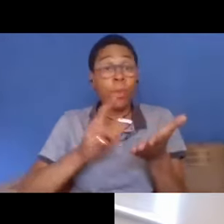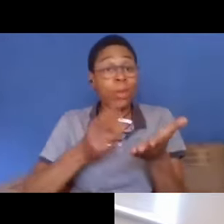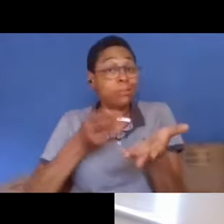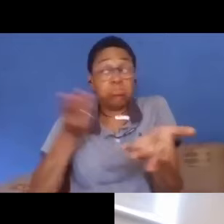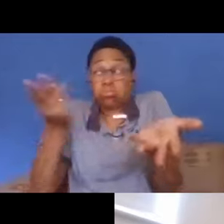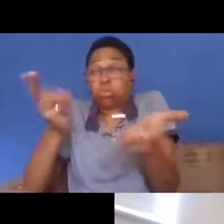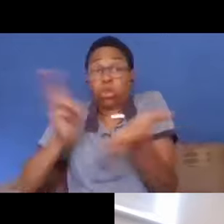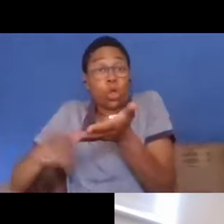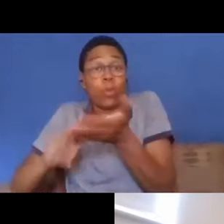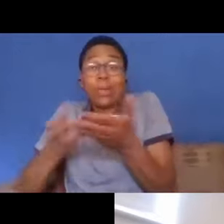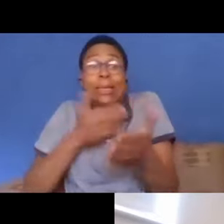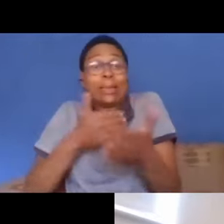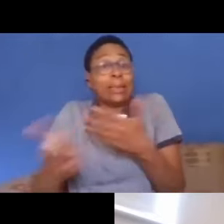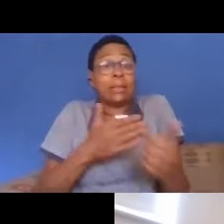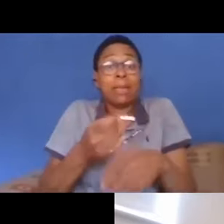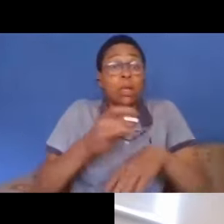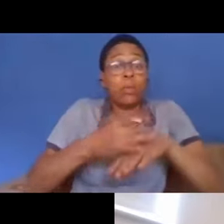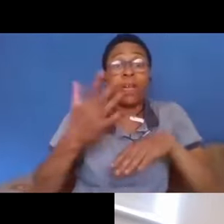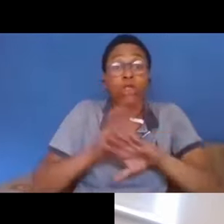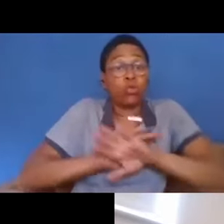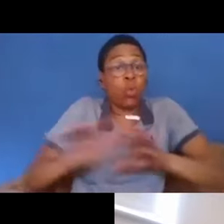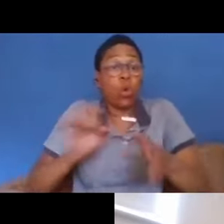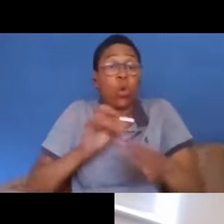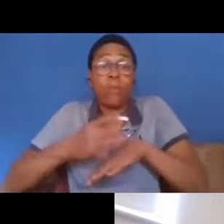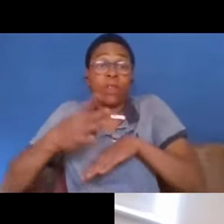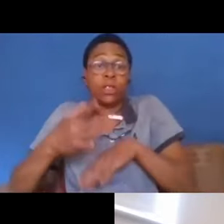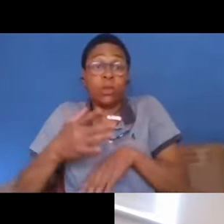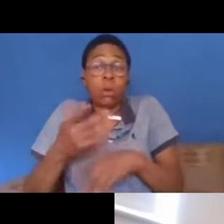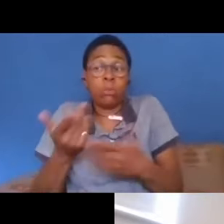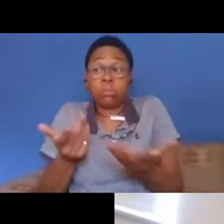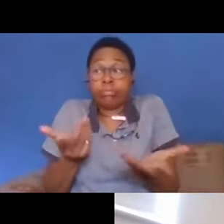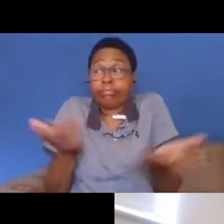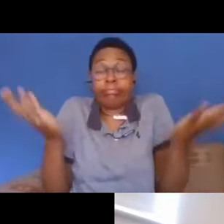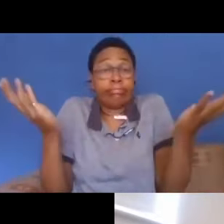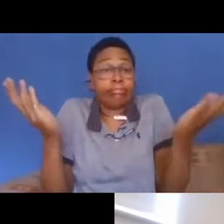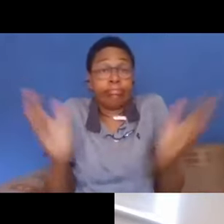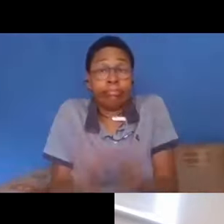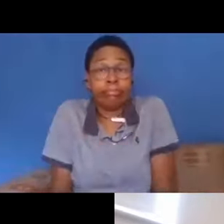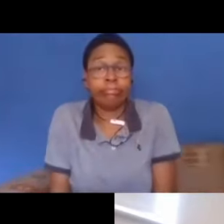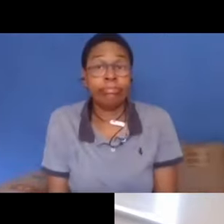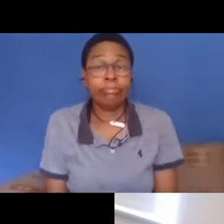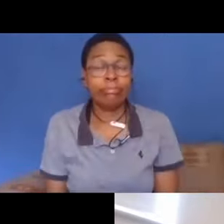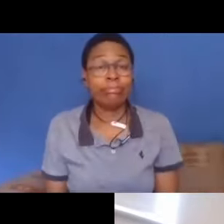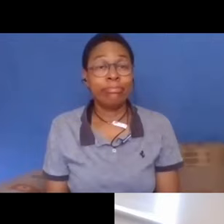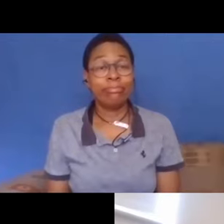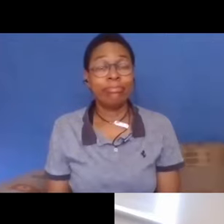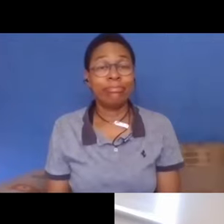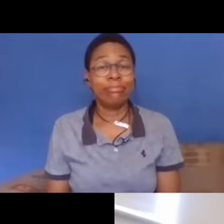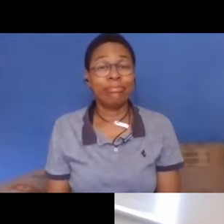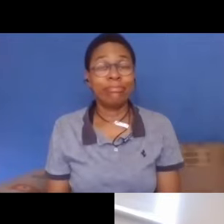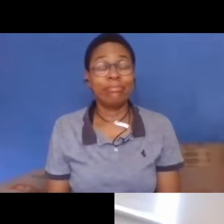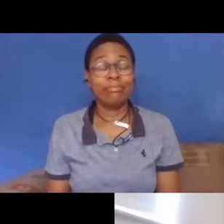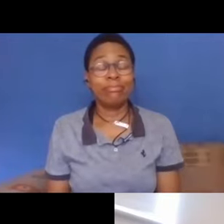professional, not a human, or not a human, a professional, not a recreational dancer.